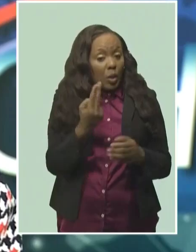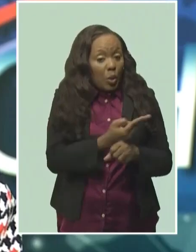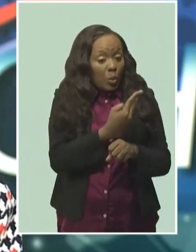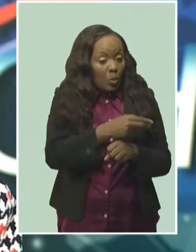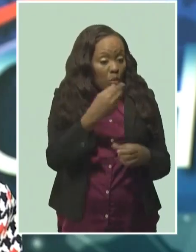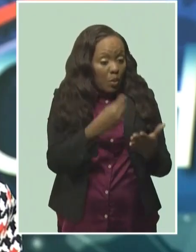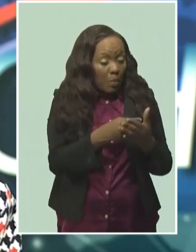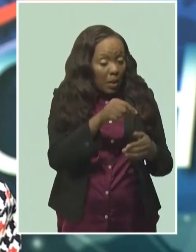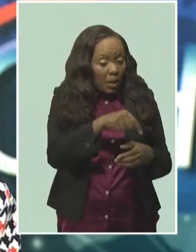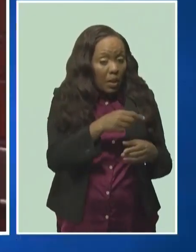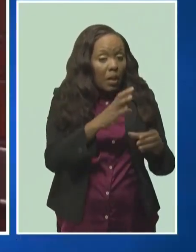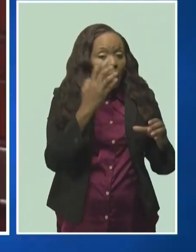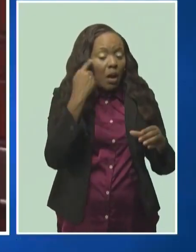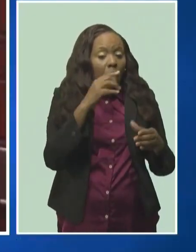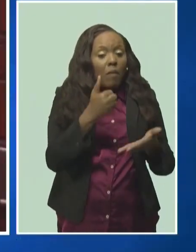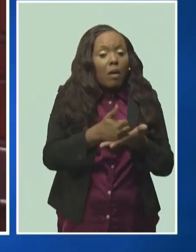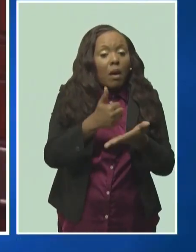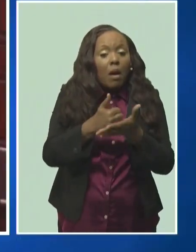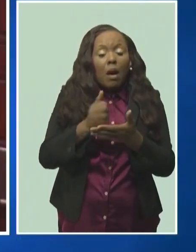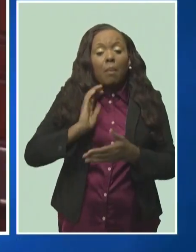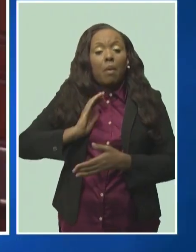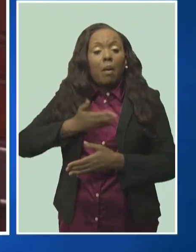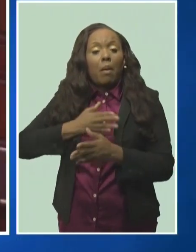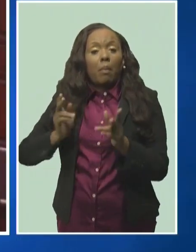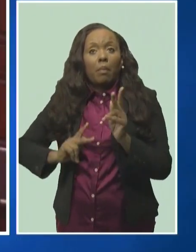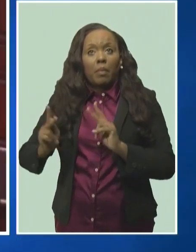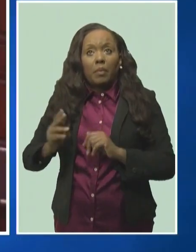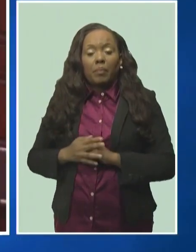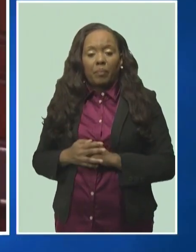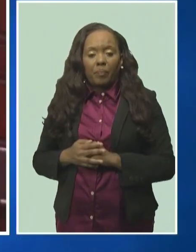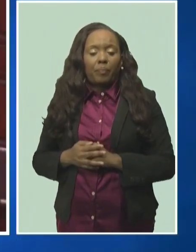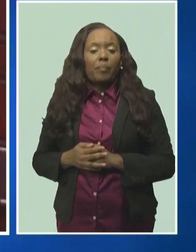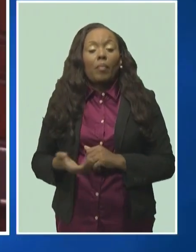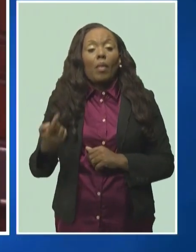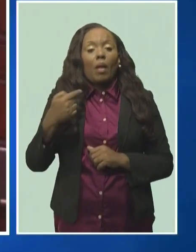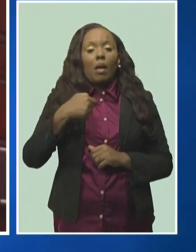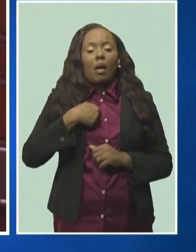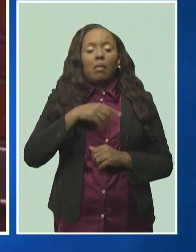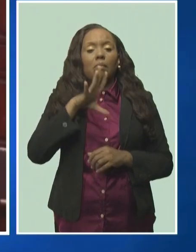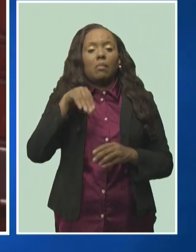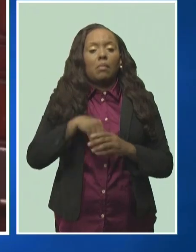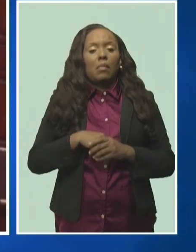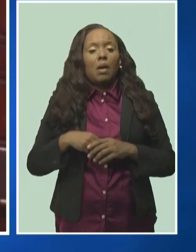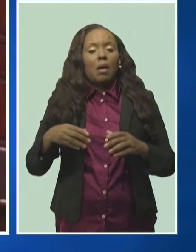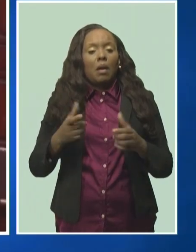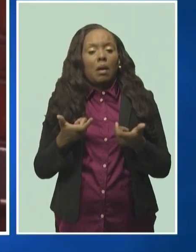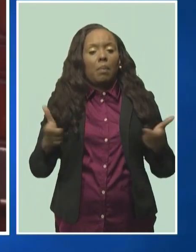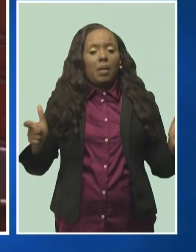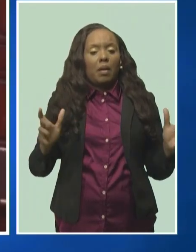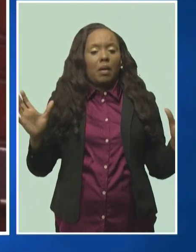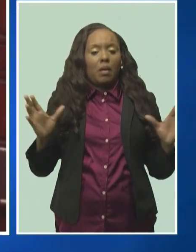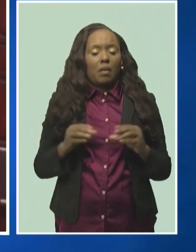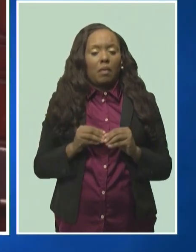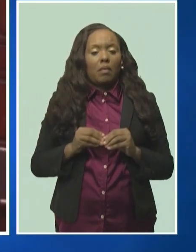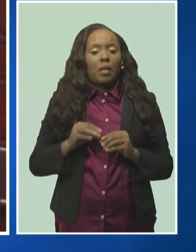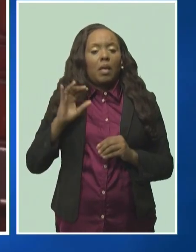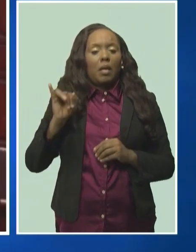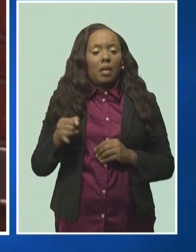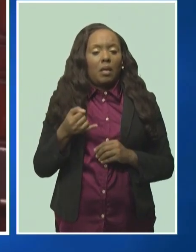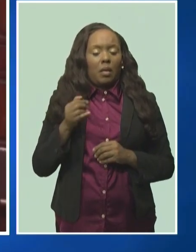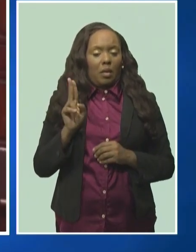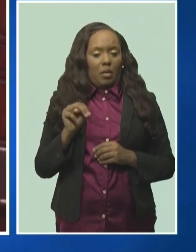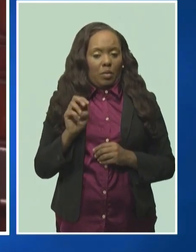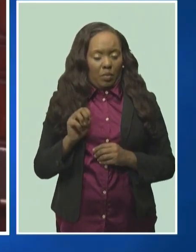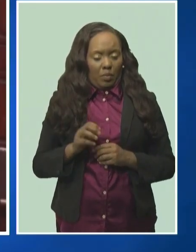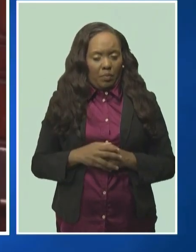change. I sat at a FAO conference in June, and there was a presentation by